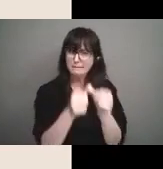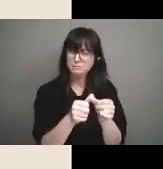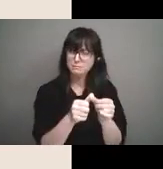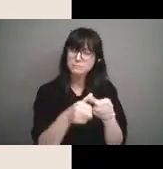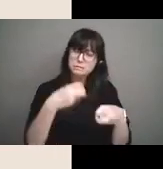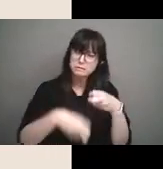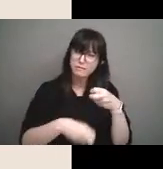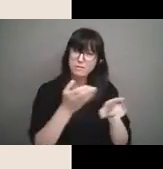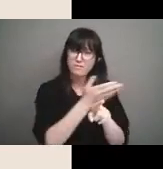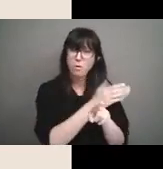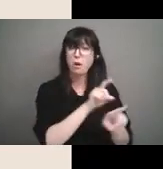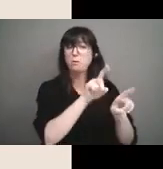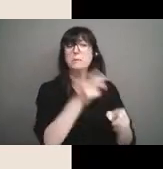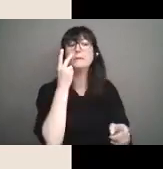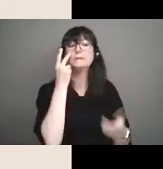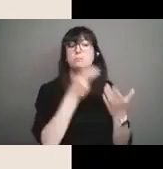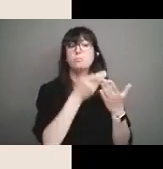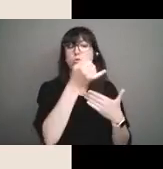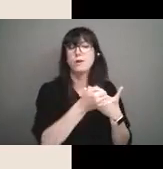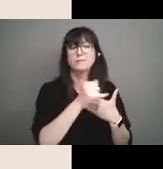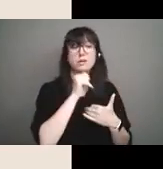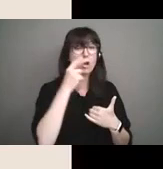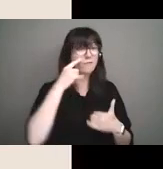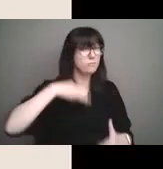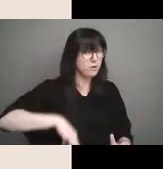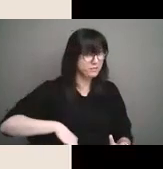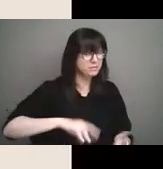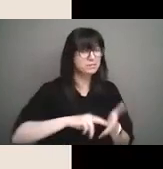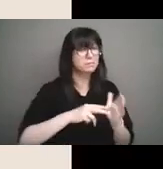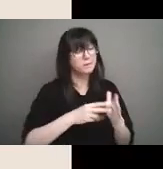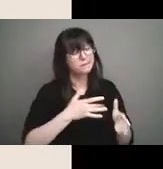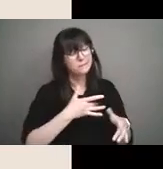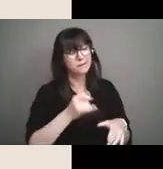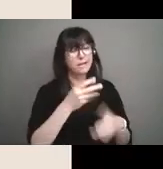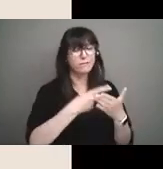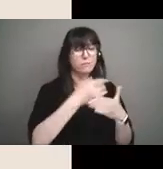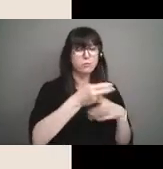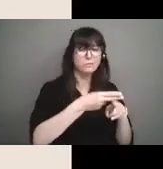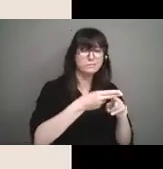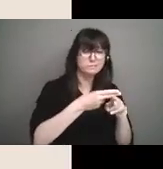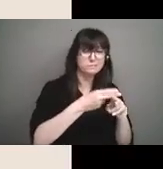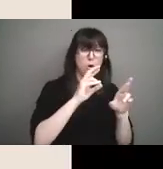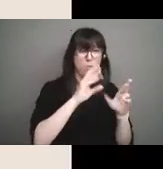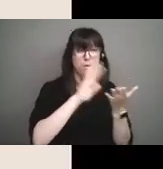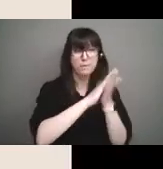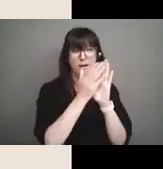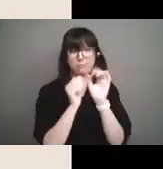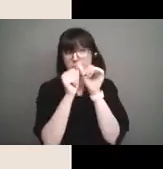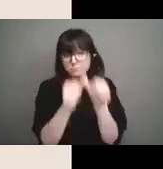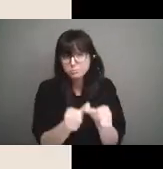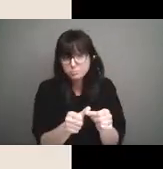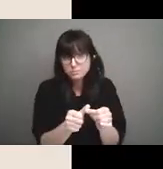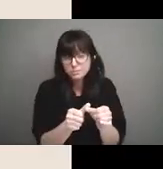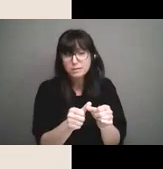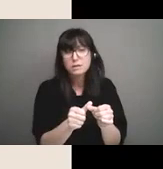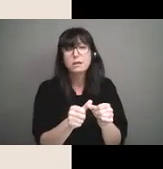a pilot, and in the not-for-profit sector, often I lose hope that short-term projects will sustain and we engage vulnerable people and then we're not able